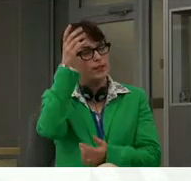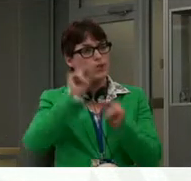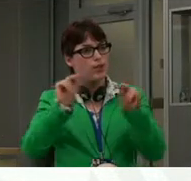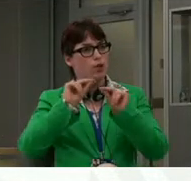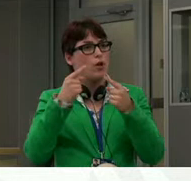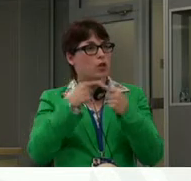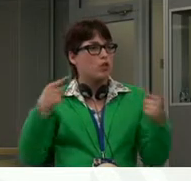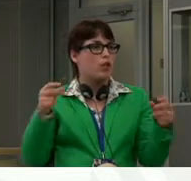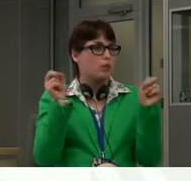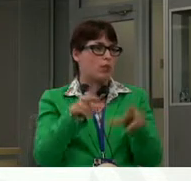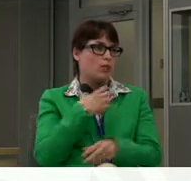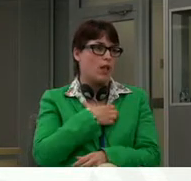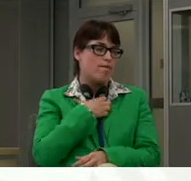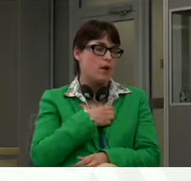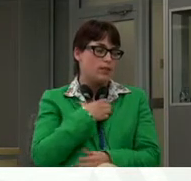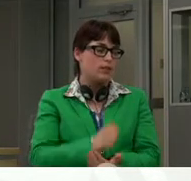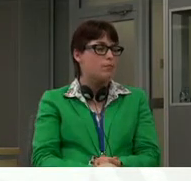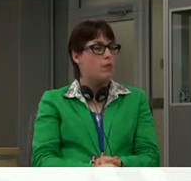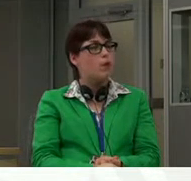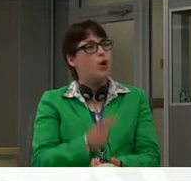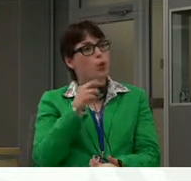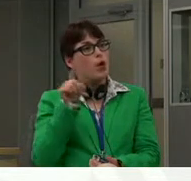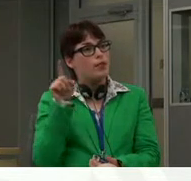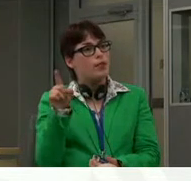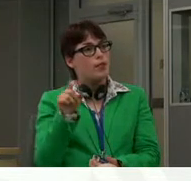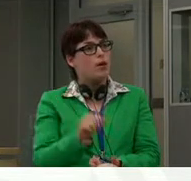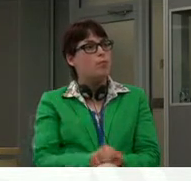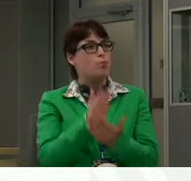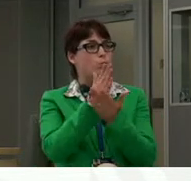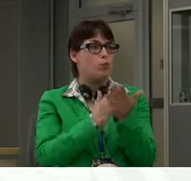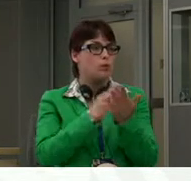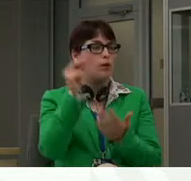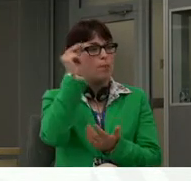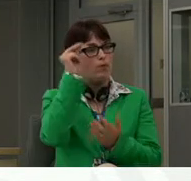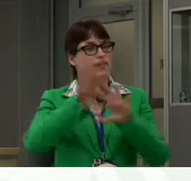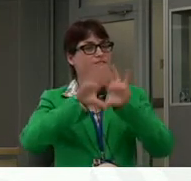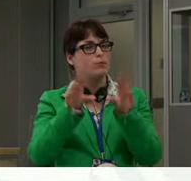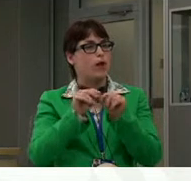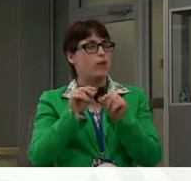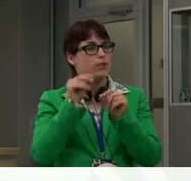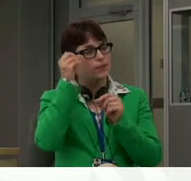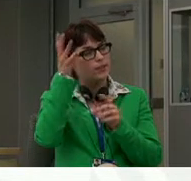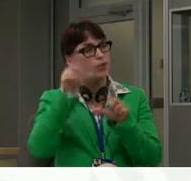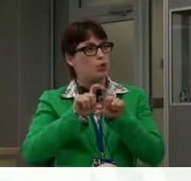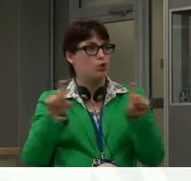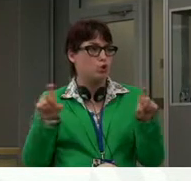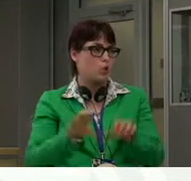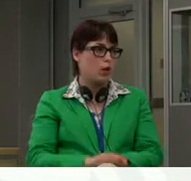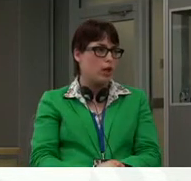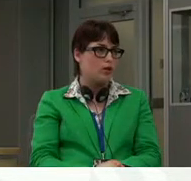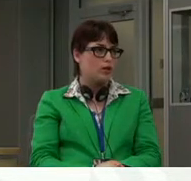almost 11,000 people in educational system, and almost half of